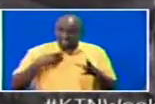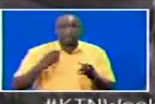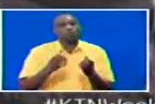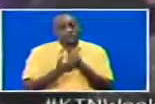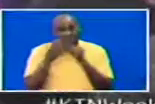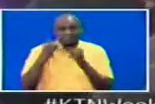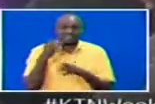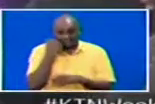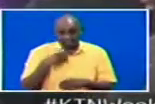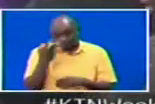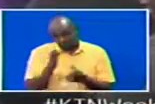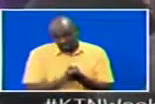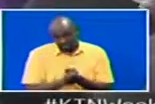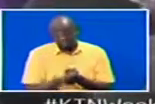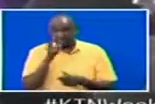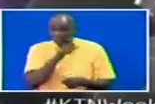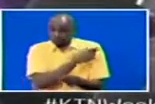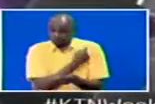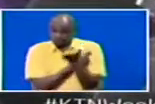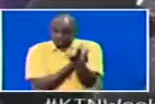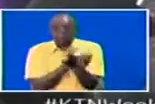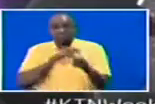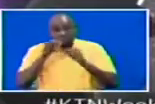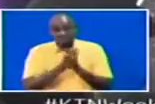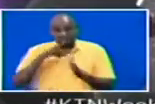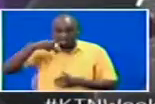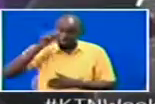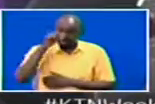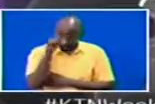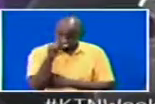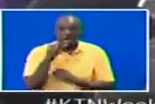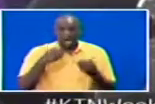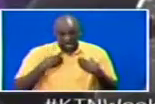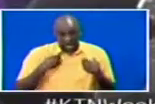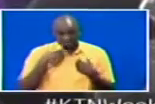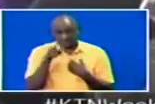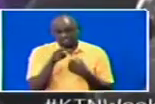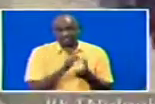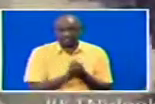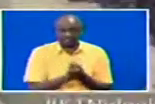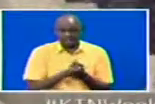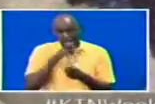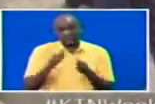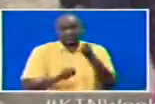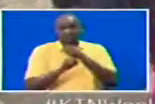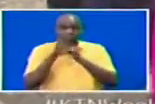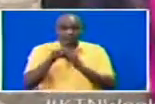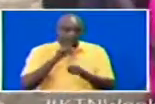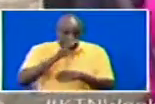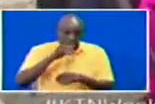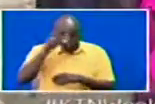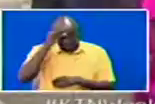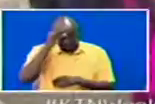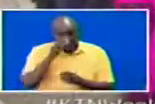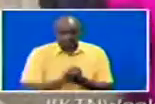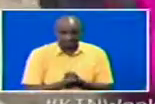the area. The health center is run by the PAG under Sister Deborah Singh and supported by the county